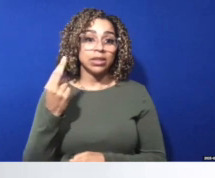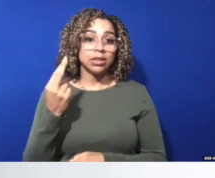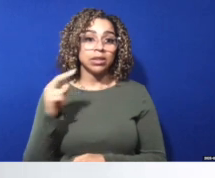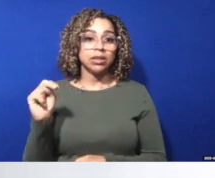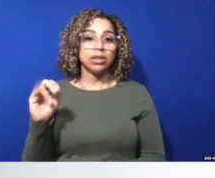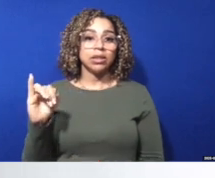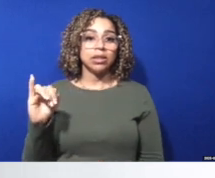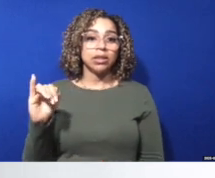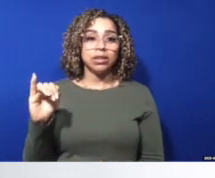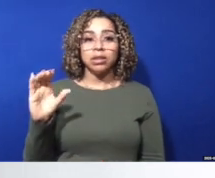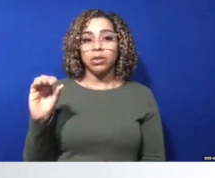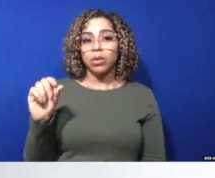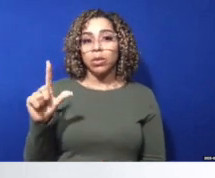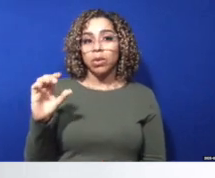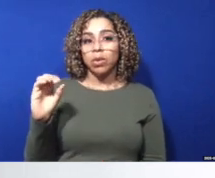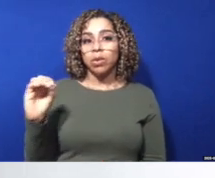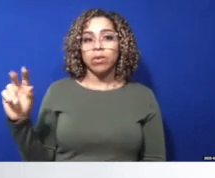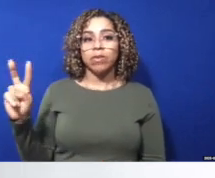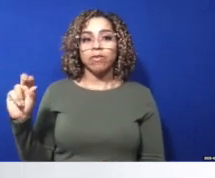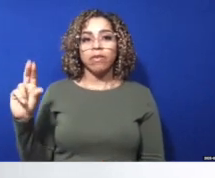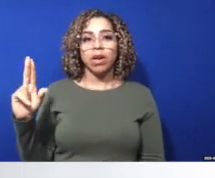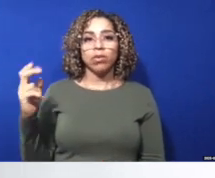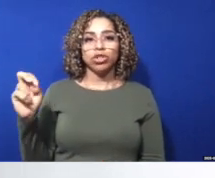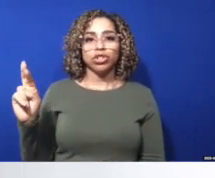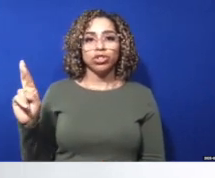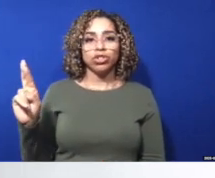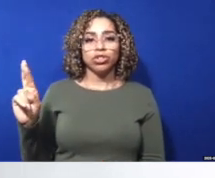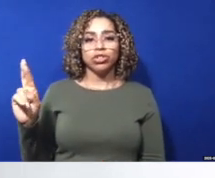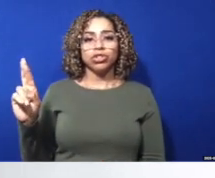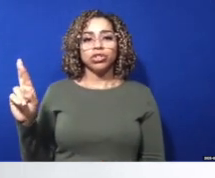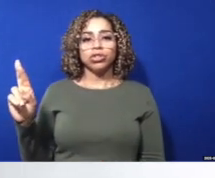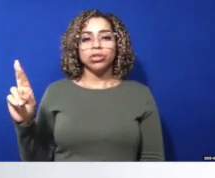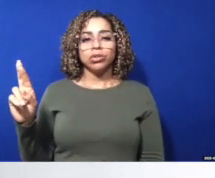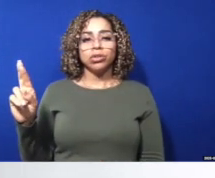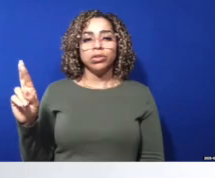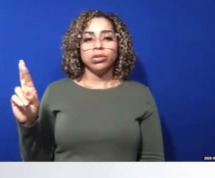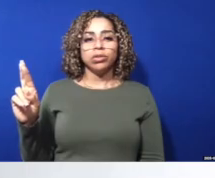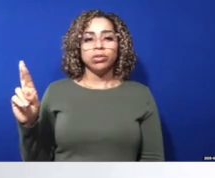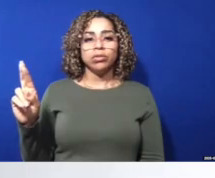an opportunity for those fleets to have the ability to